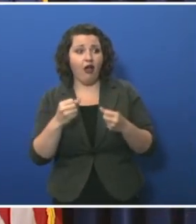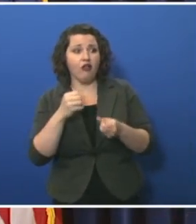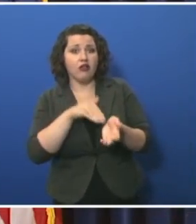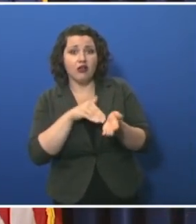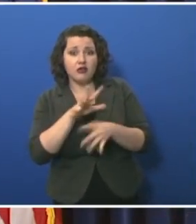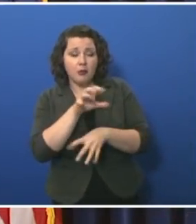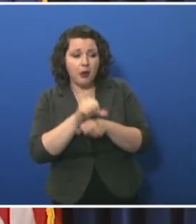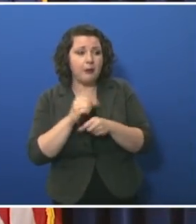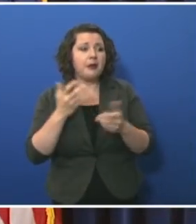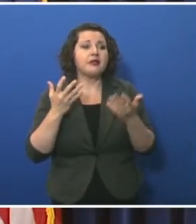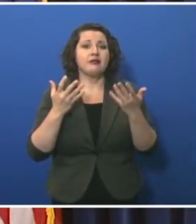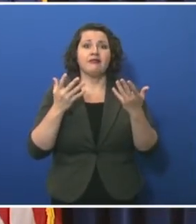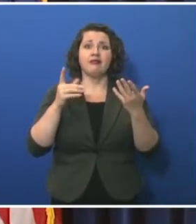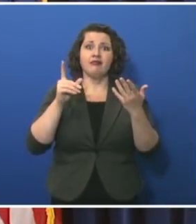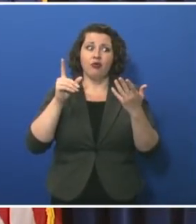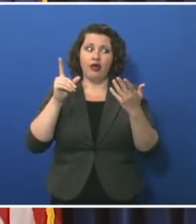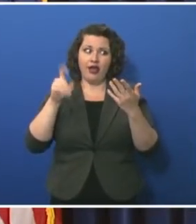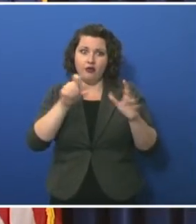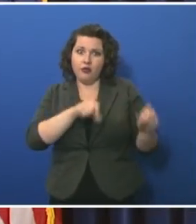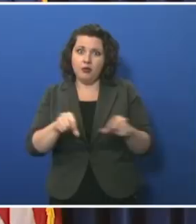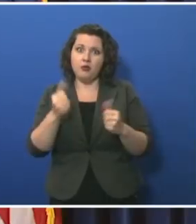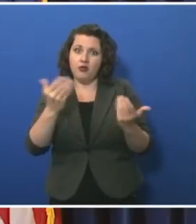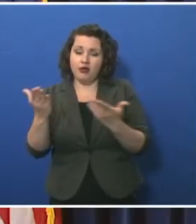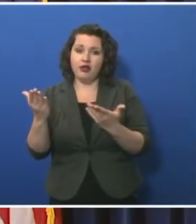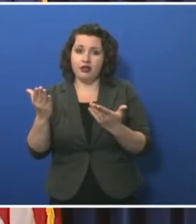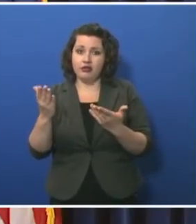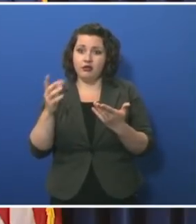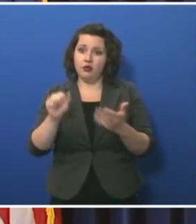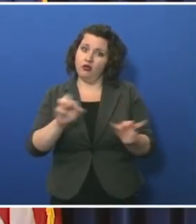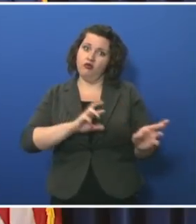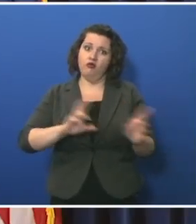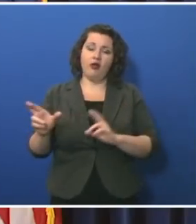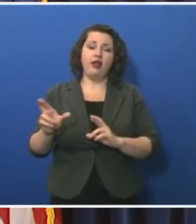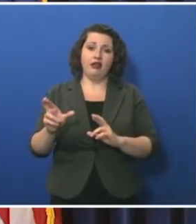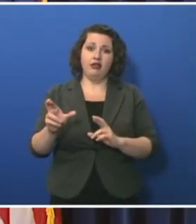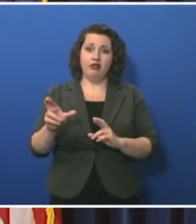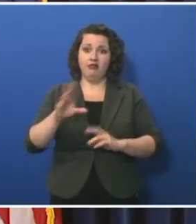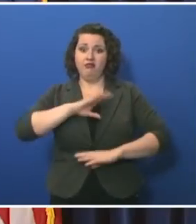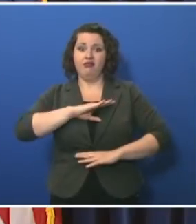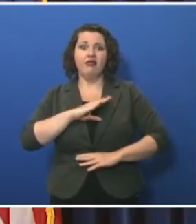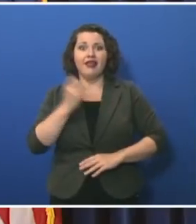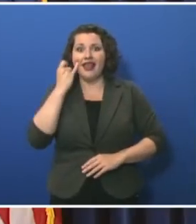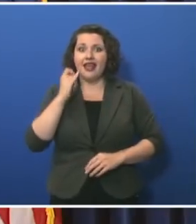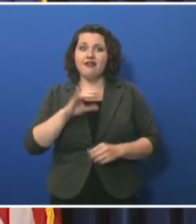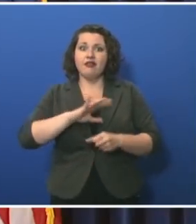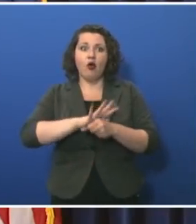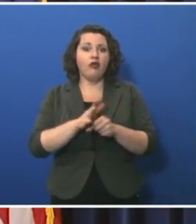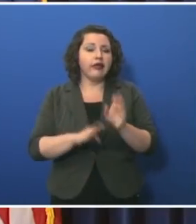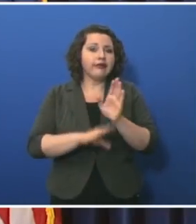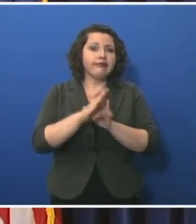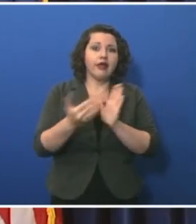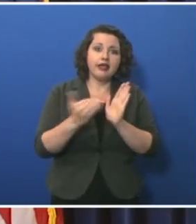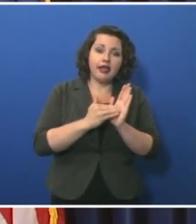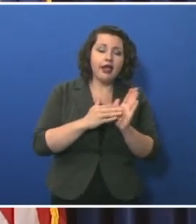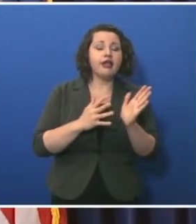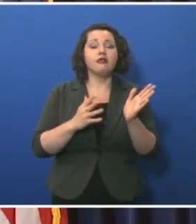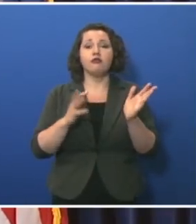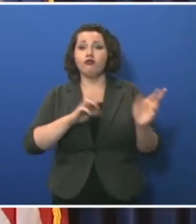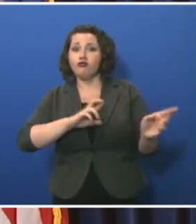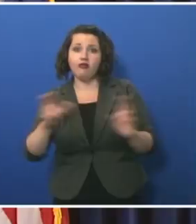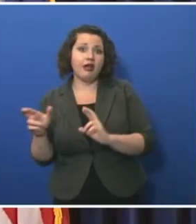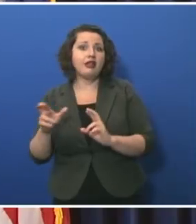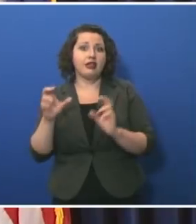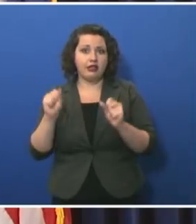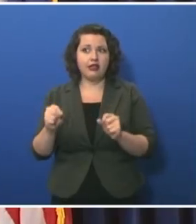to be able to provide that so that we're ready to meet maybe a resurgence or anything that might be taking place. And so, we're just